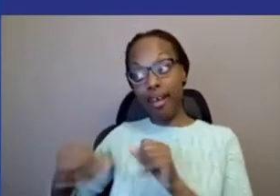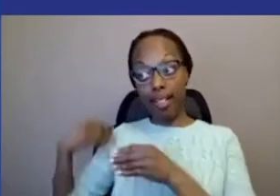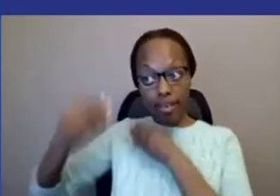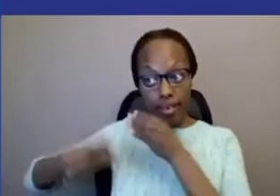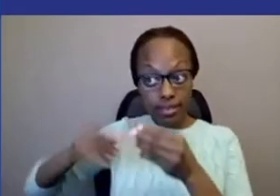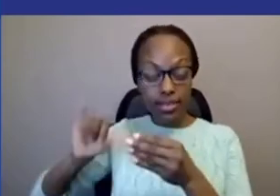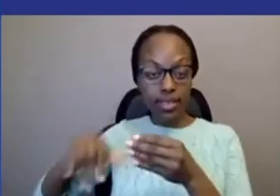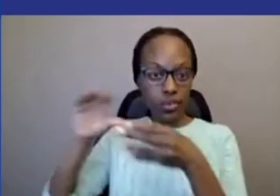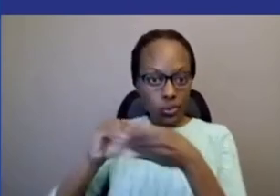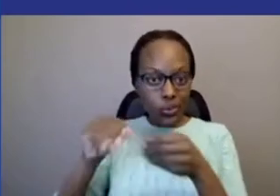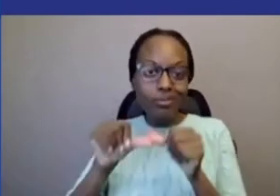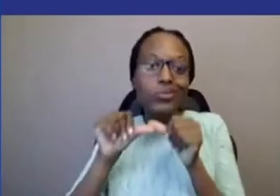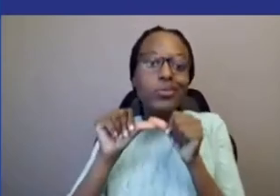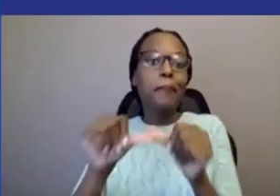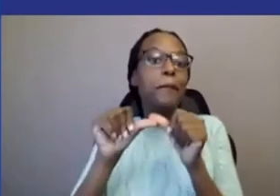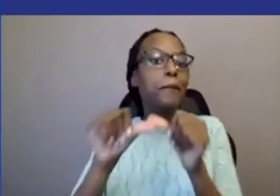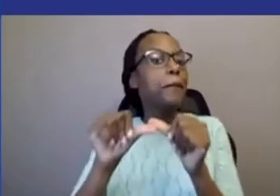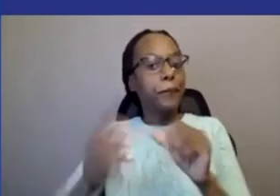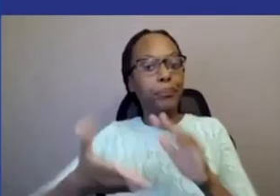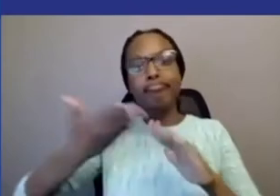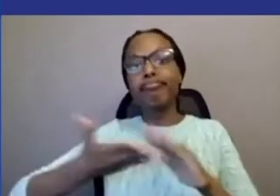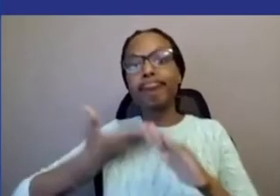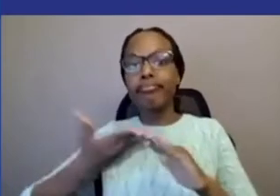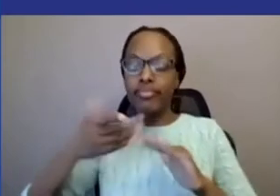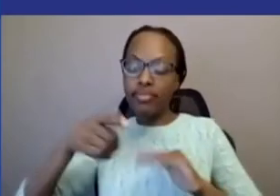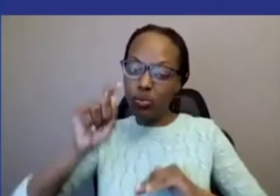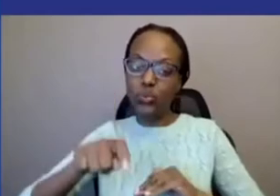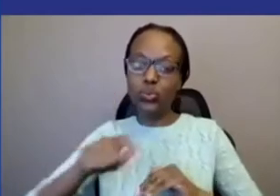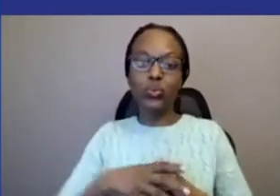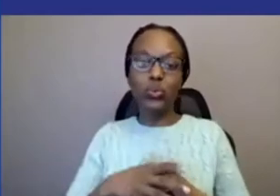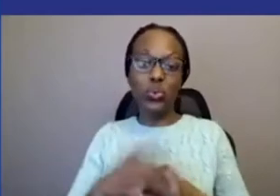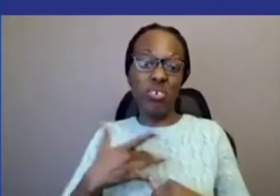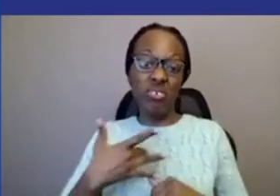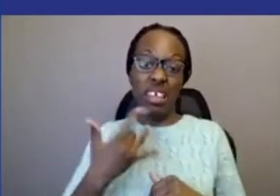story going, you know? So I feel that it's